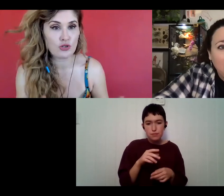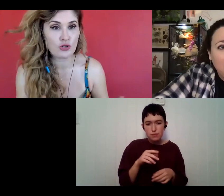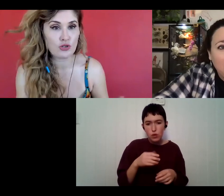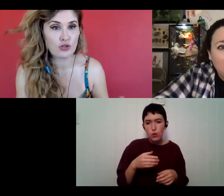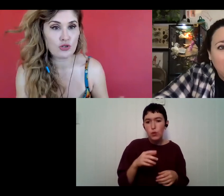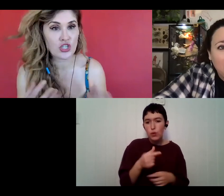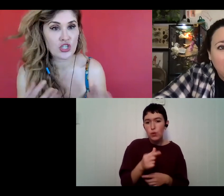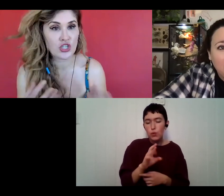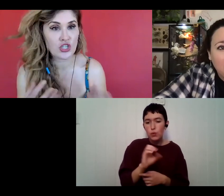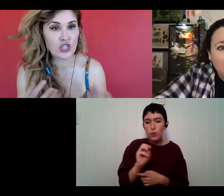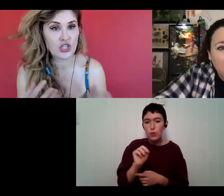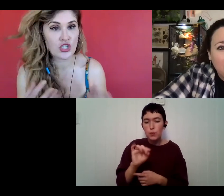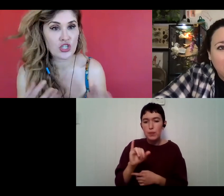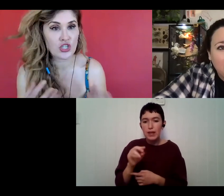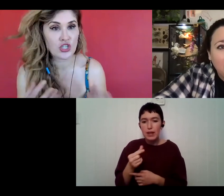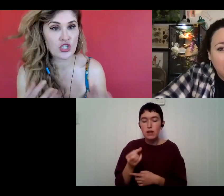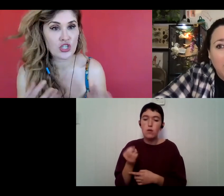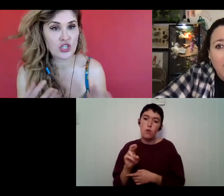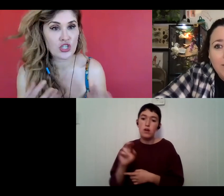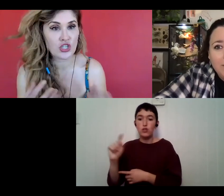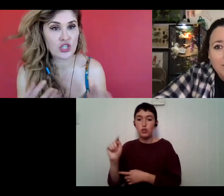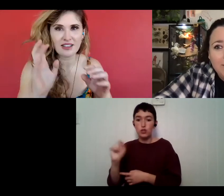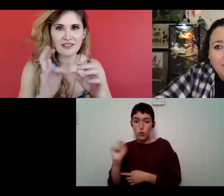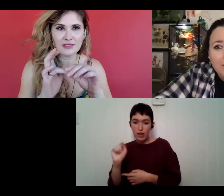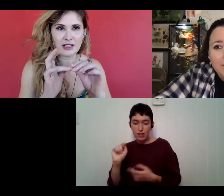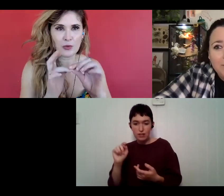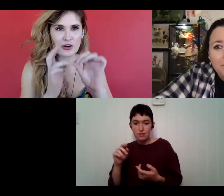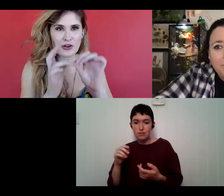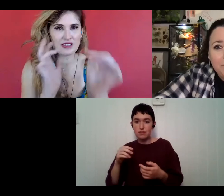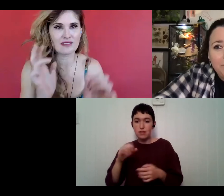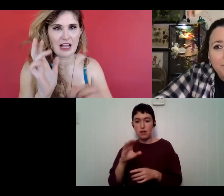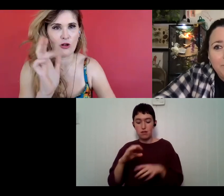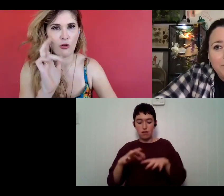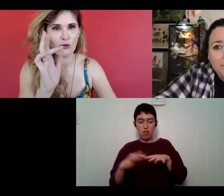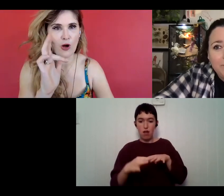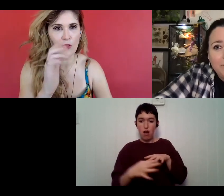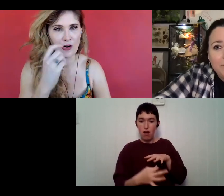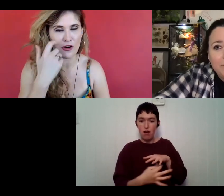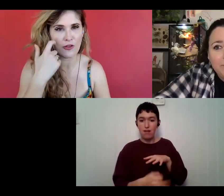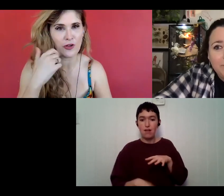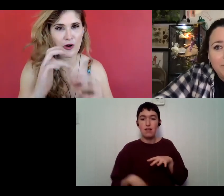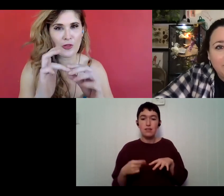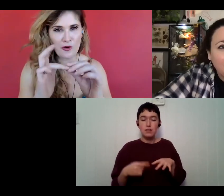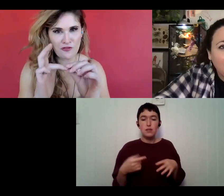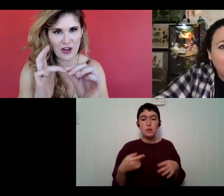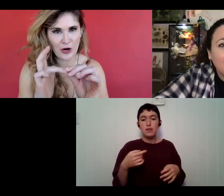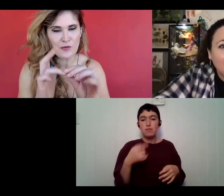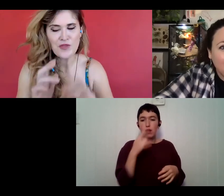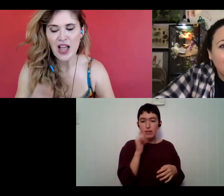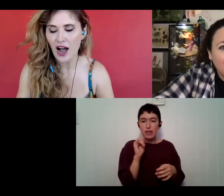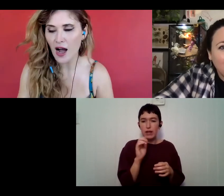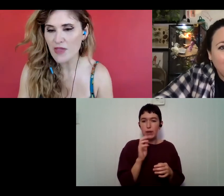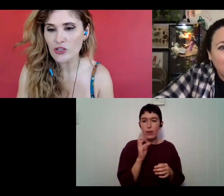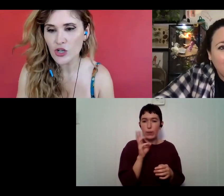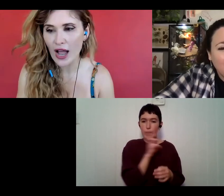used to groom. They also have that, and it kind of looks like a weird nail on